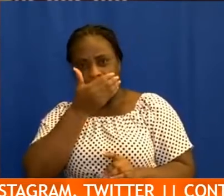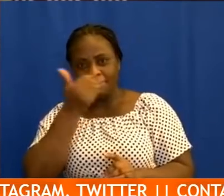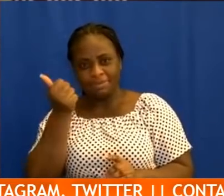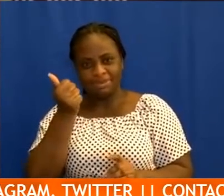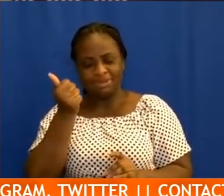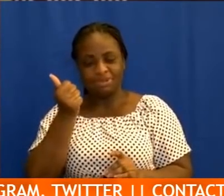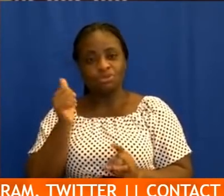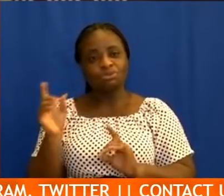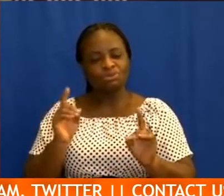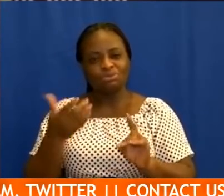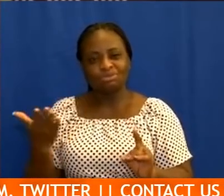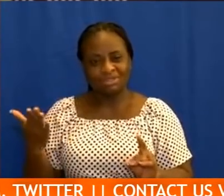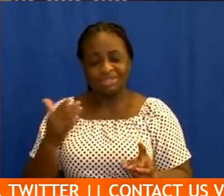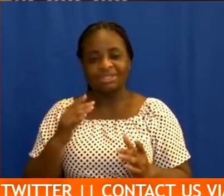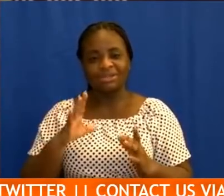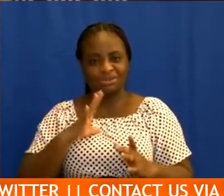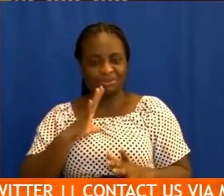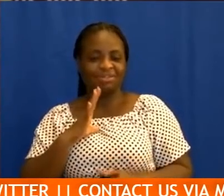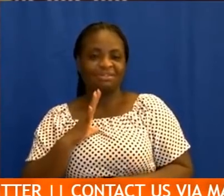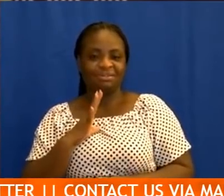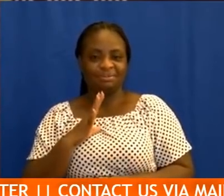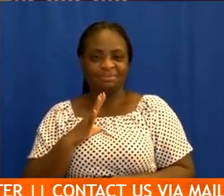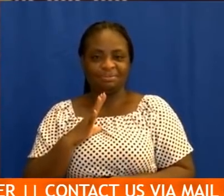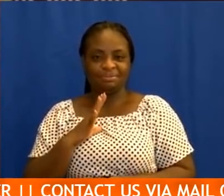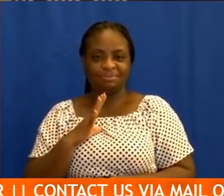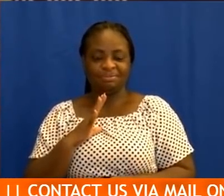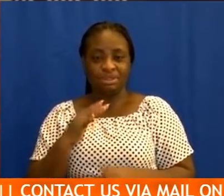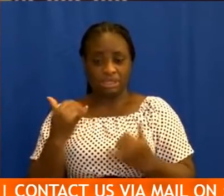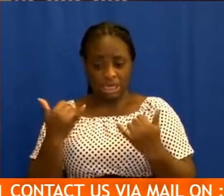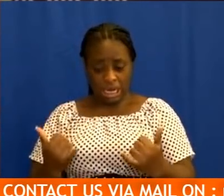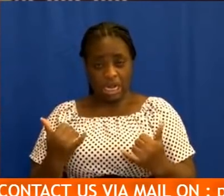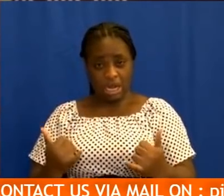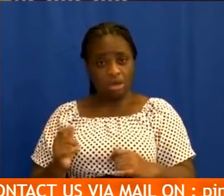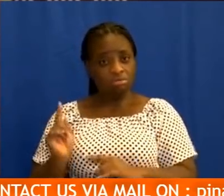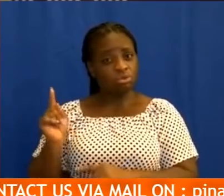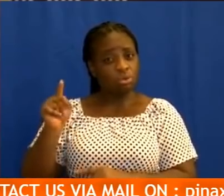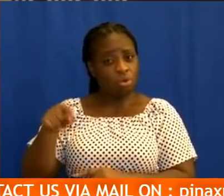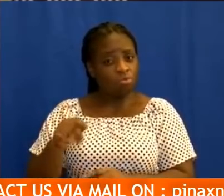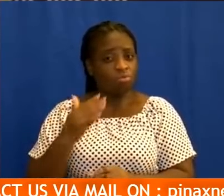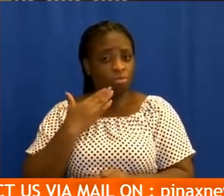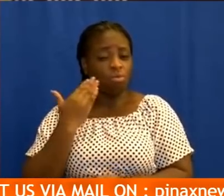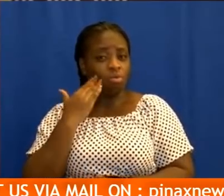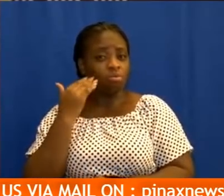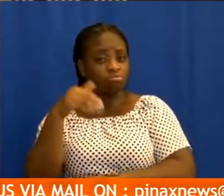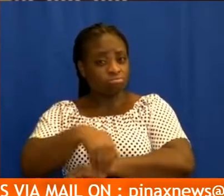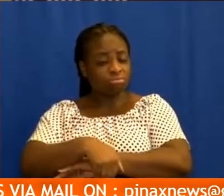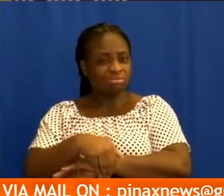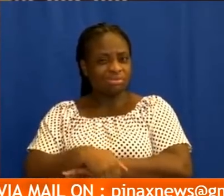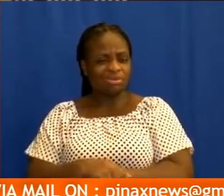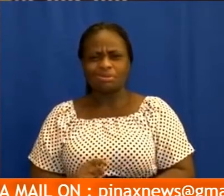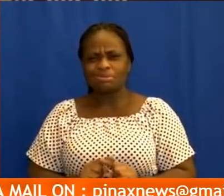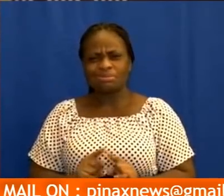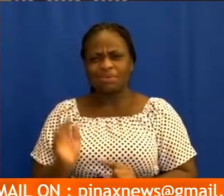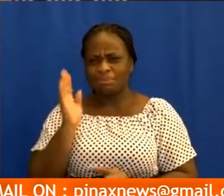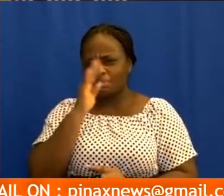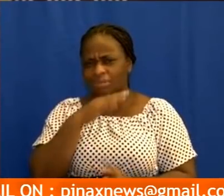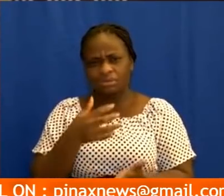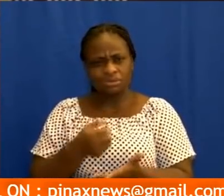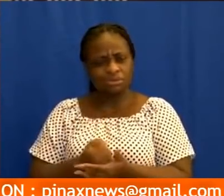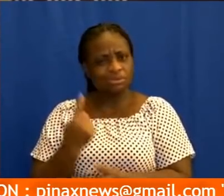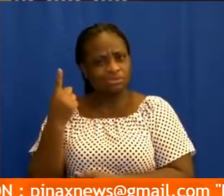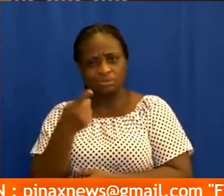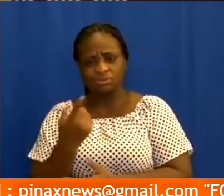not saying we would. Looking at things, there's a possibility if me, you, and our families back at home in Ghana, if you